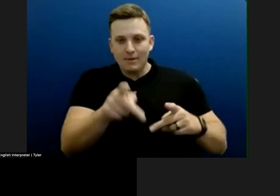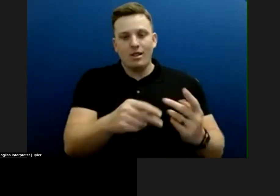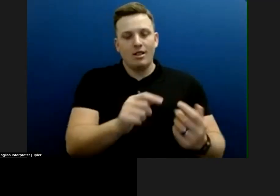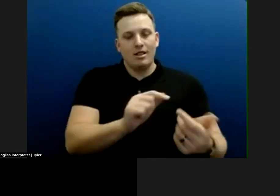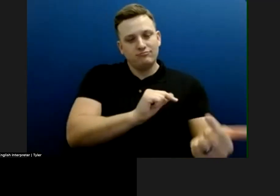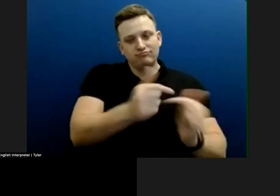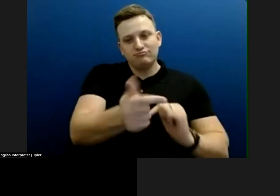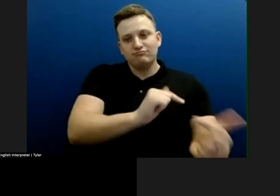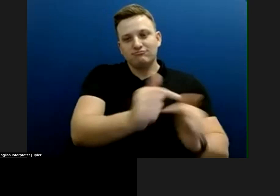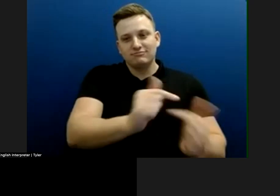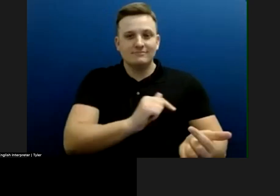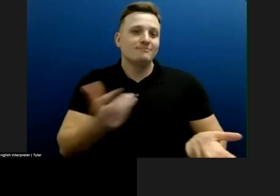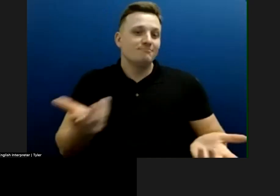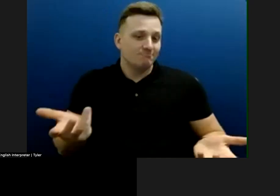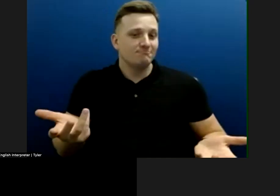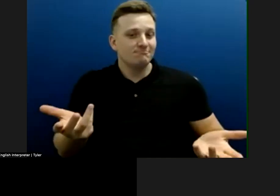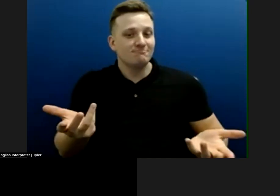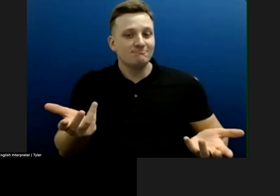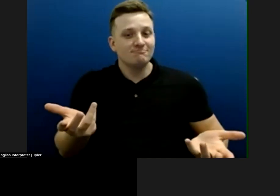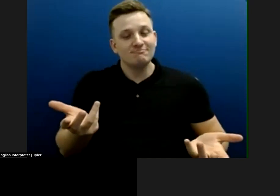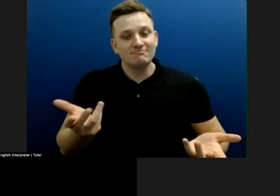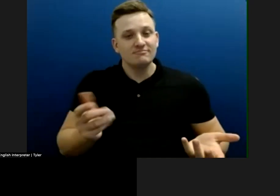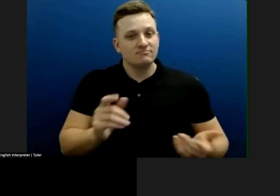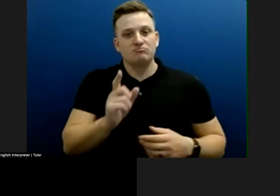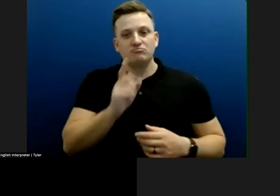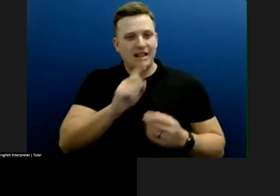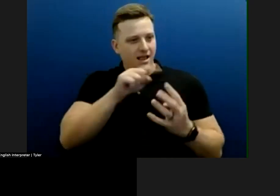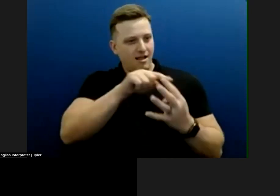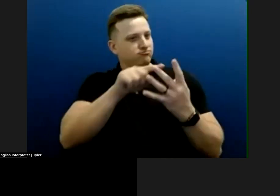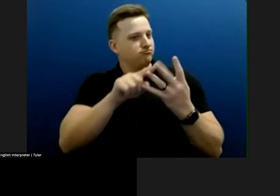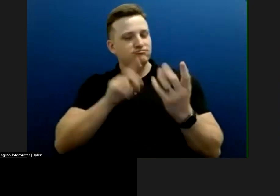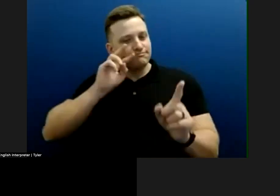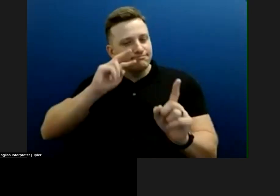be really yeah, super.